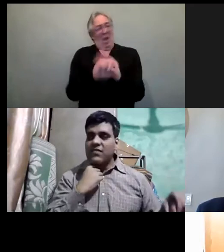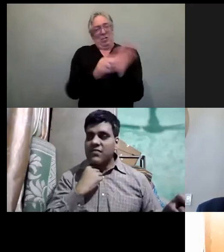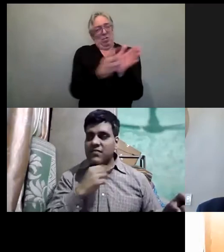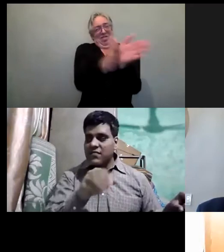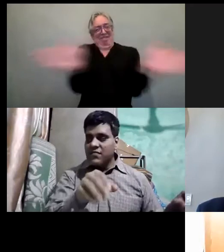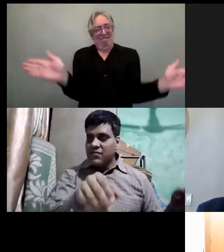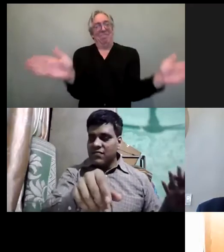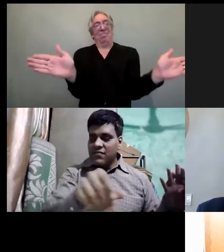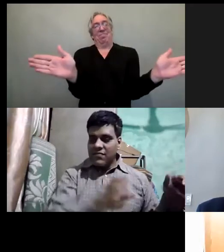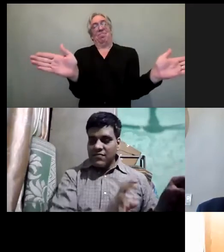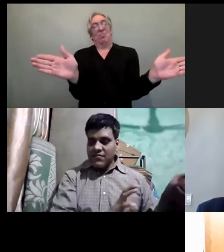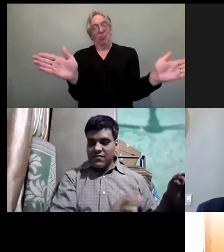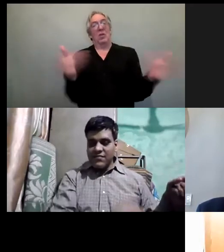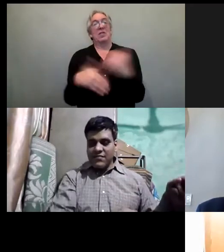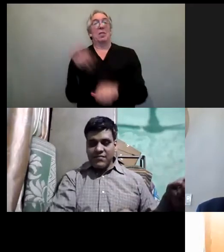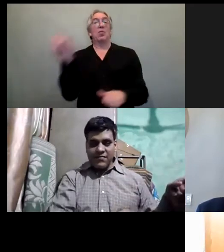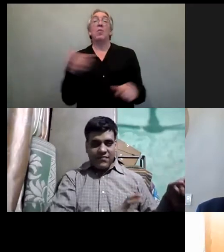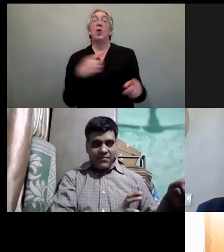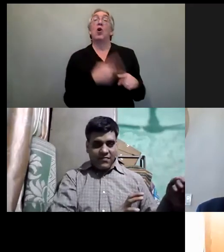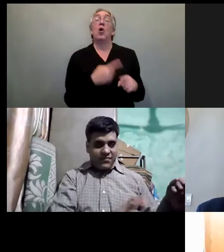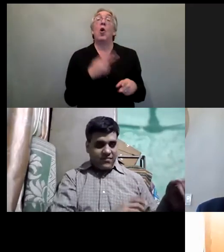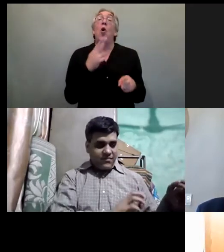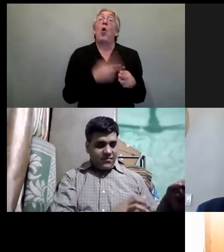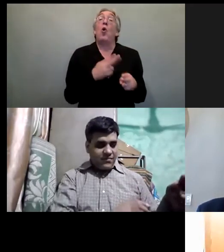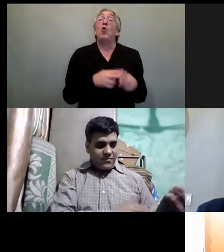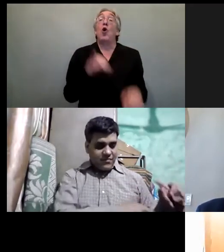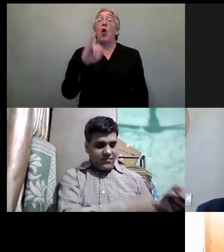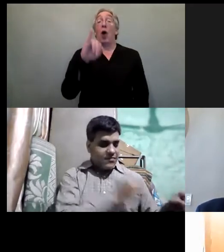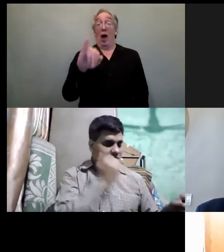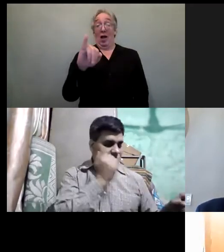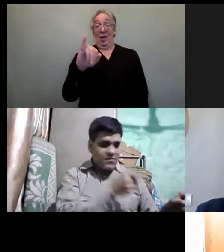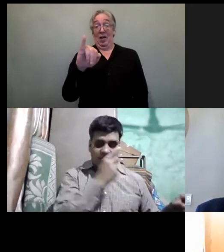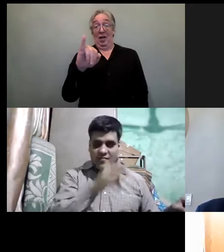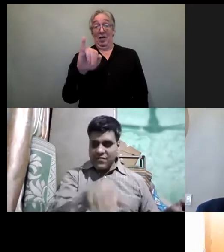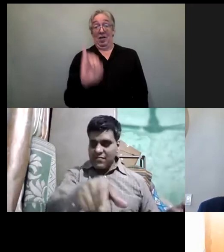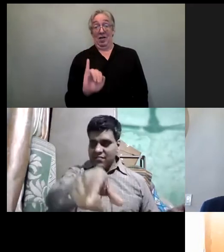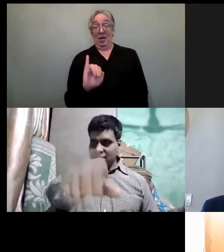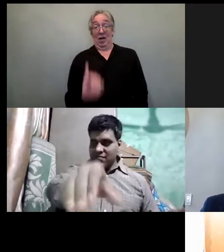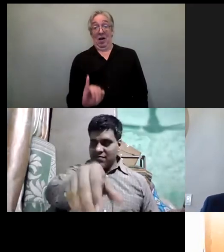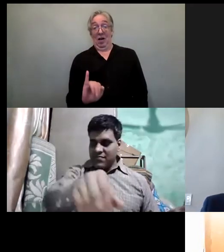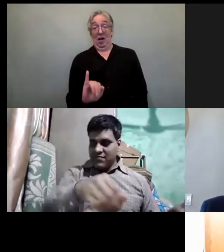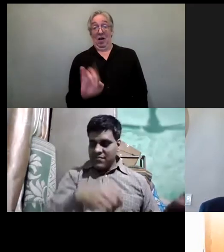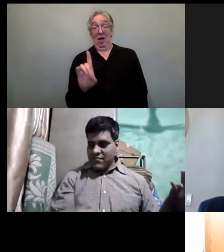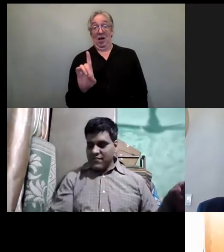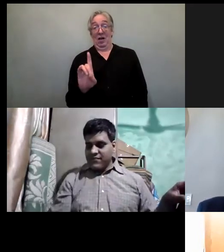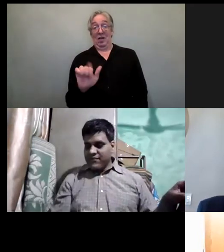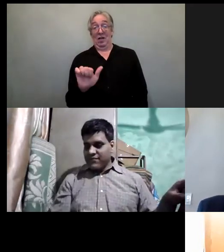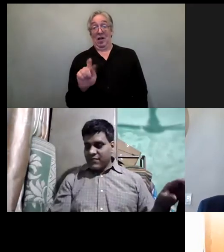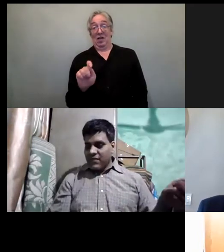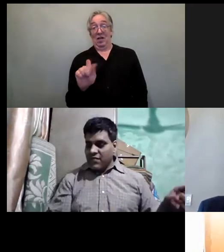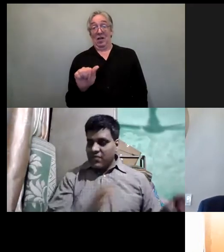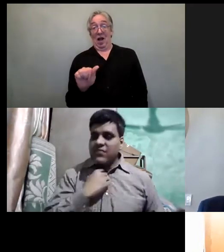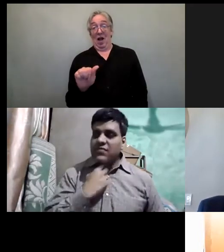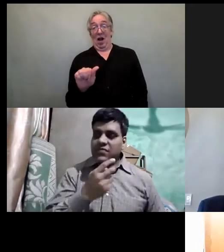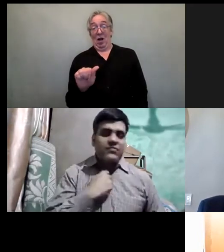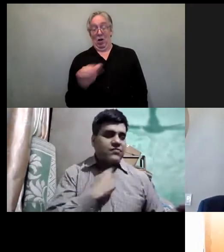And this platform is called iData. It has not been officially launched yet, but I'd like to share a little bit